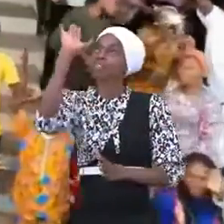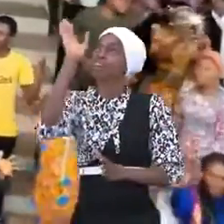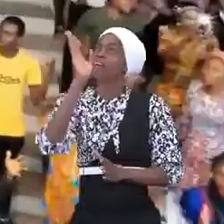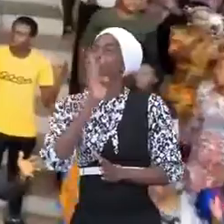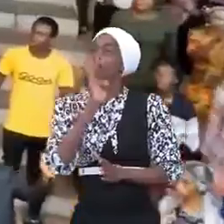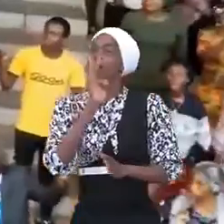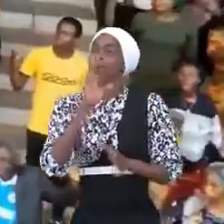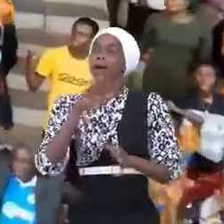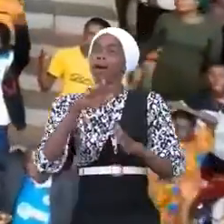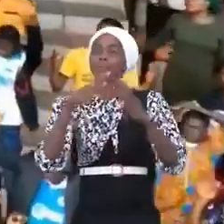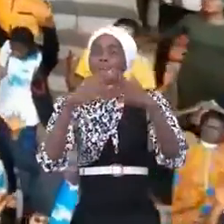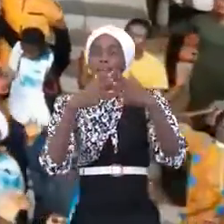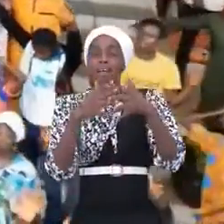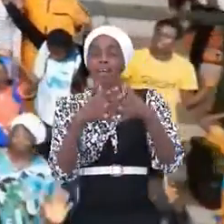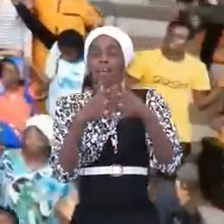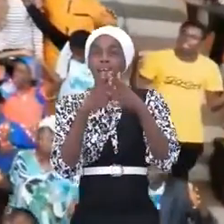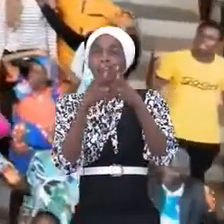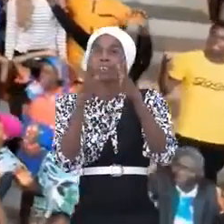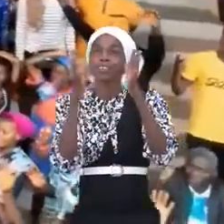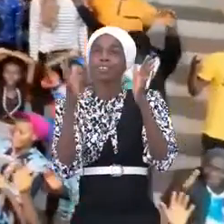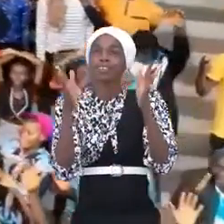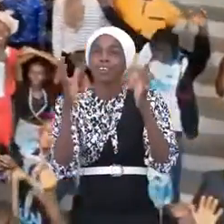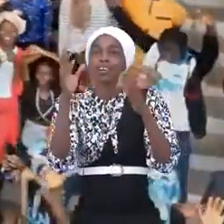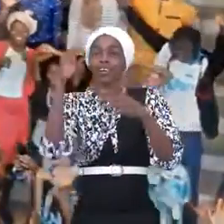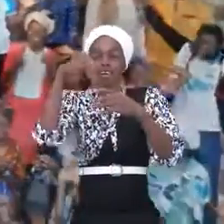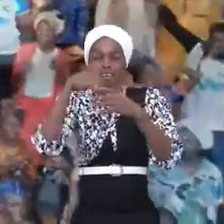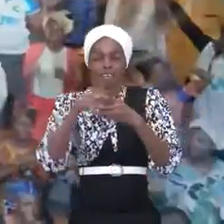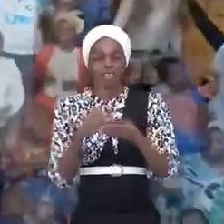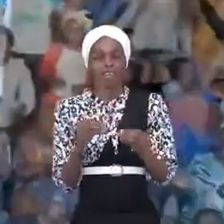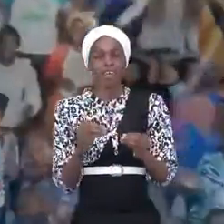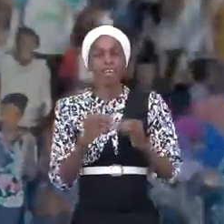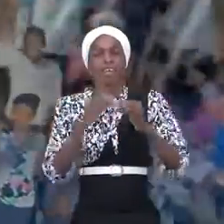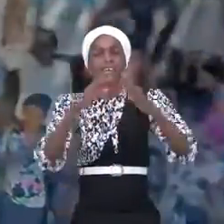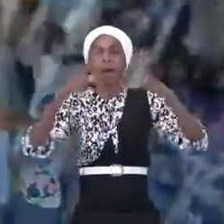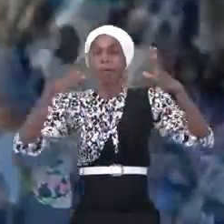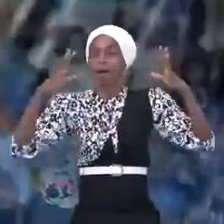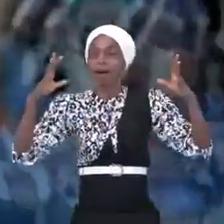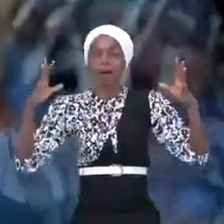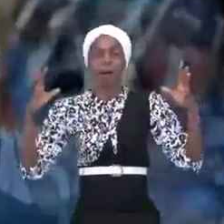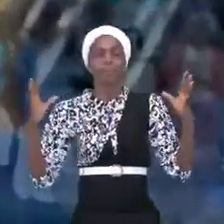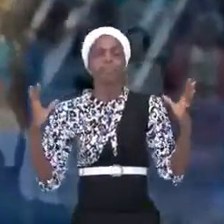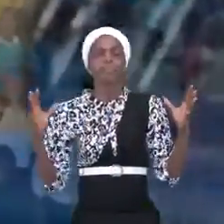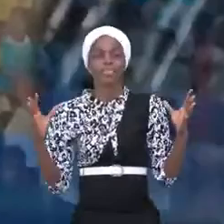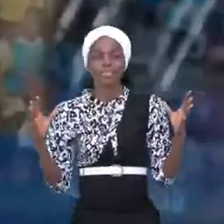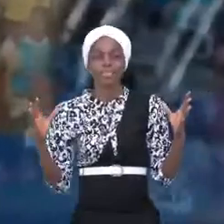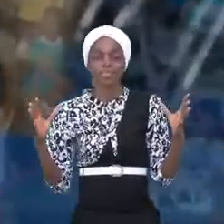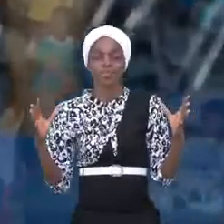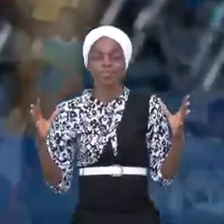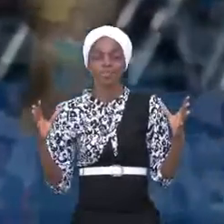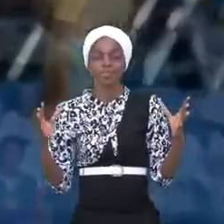Open the floodgate. Lift your hands, everybody. In upon